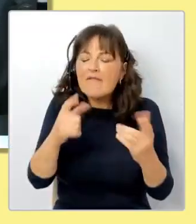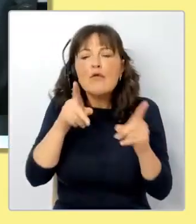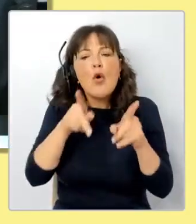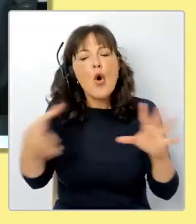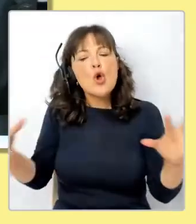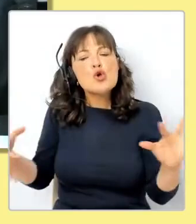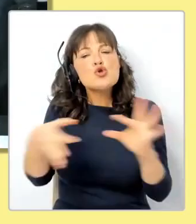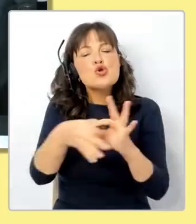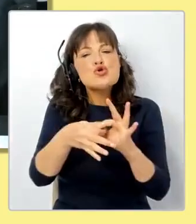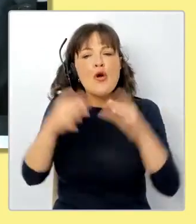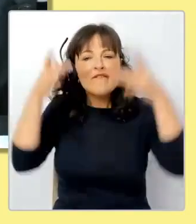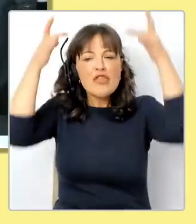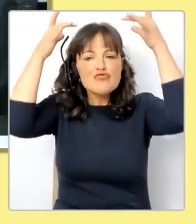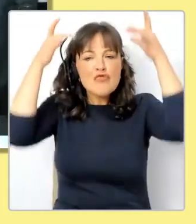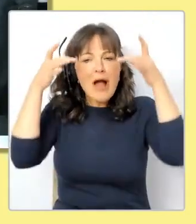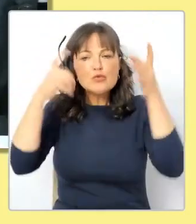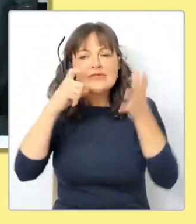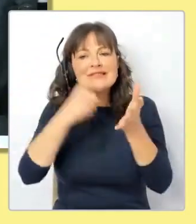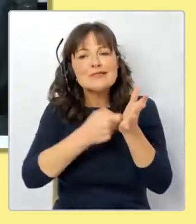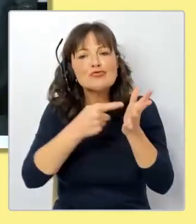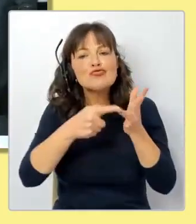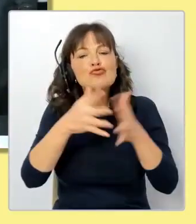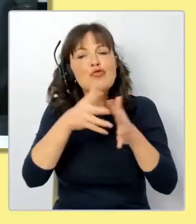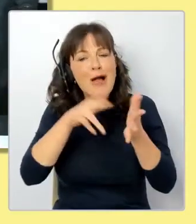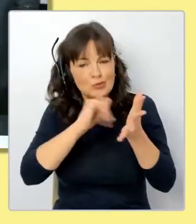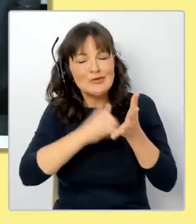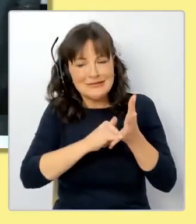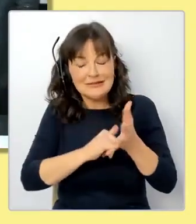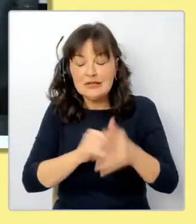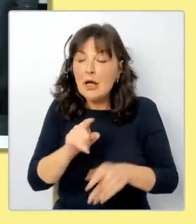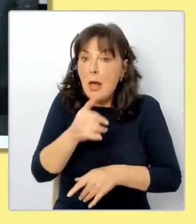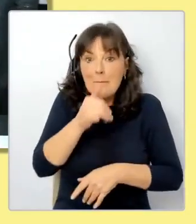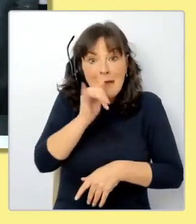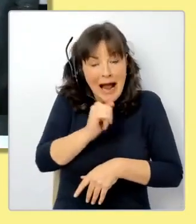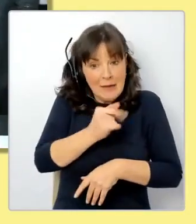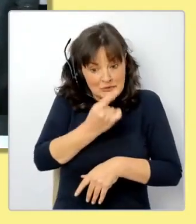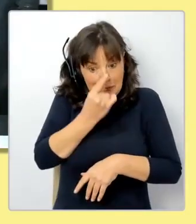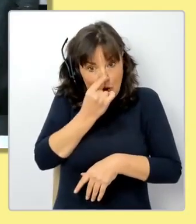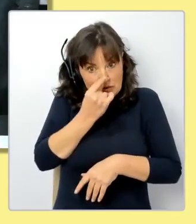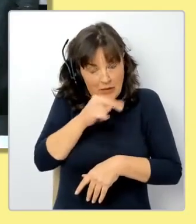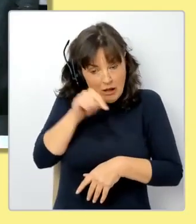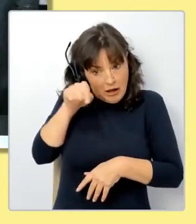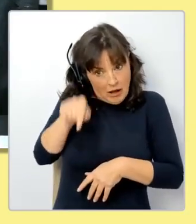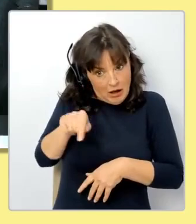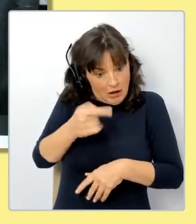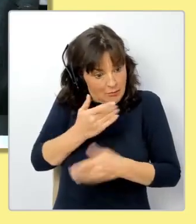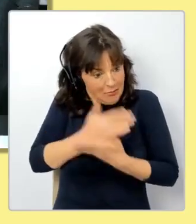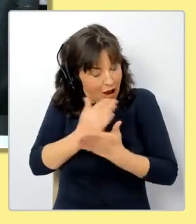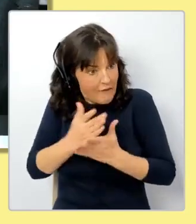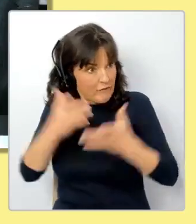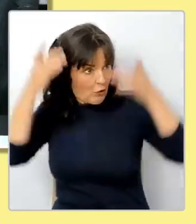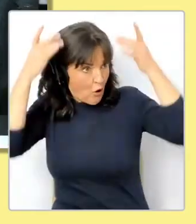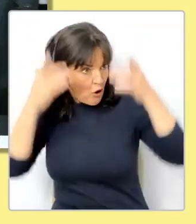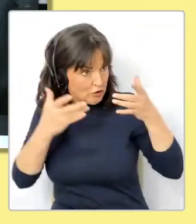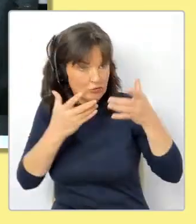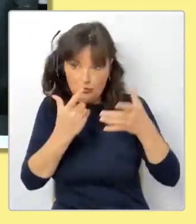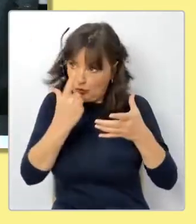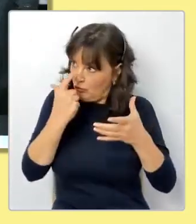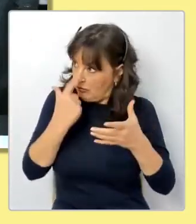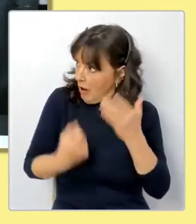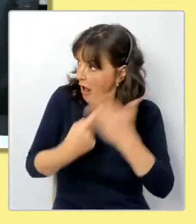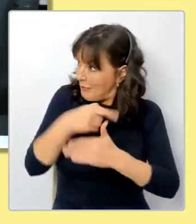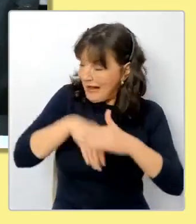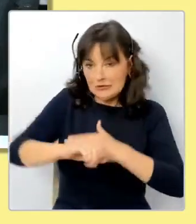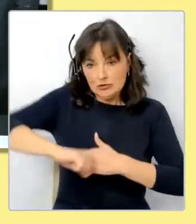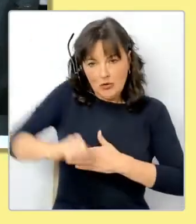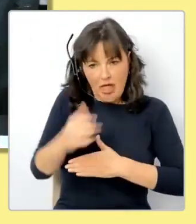that, that perhaps there was a possibility that part of the coronation could take place in Scotland, you know, to bring Scotland into it more, rather than it